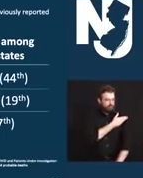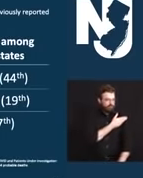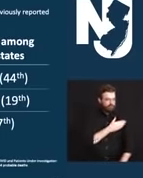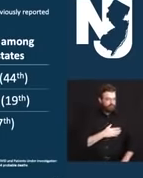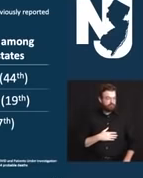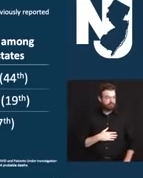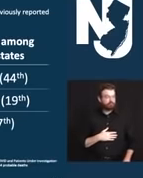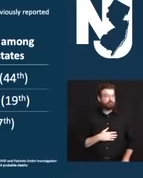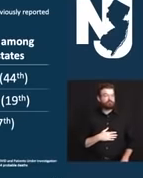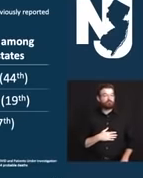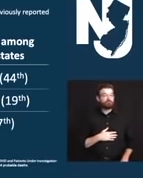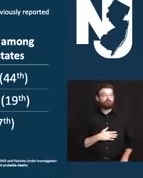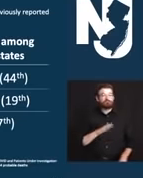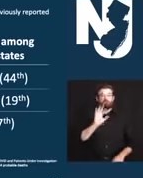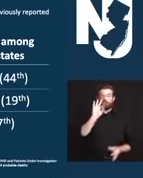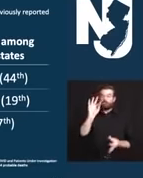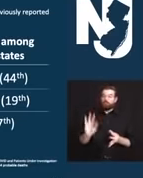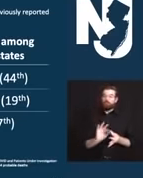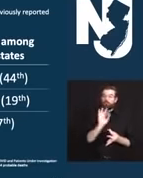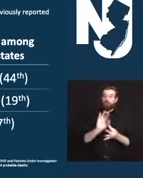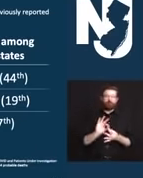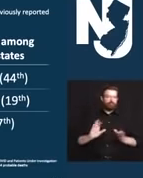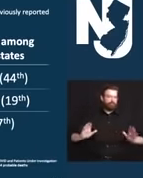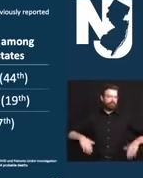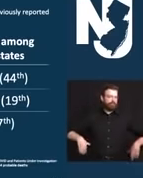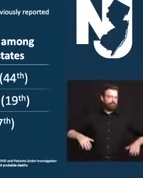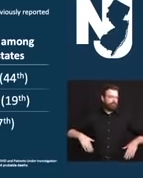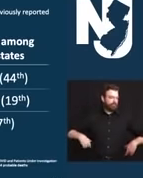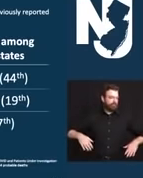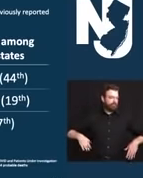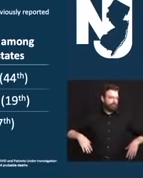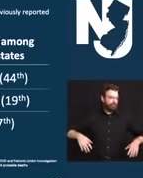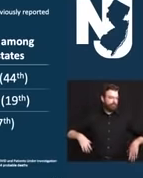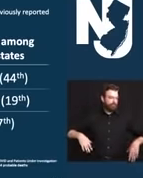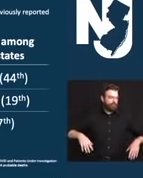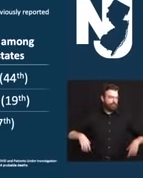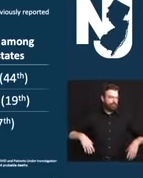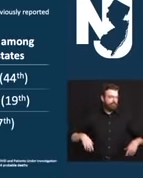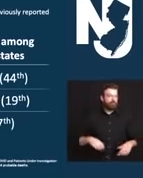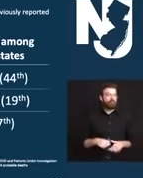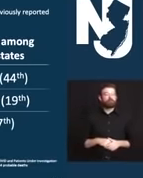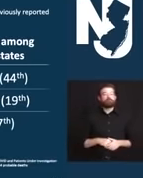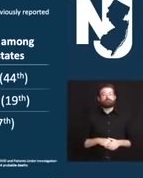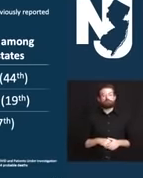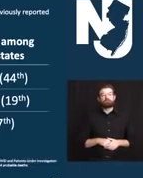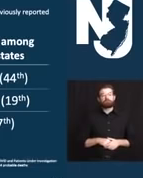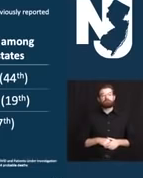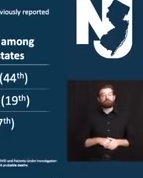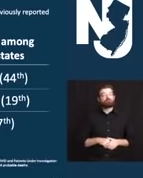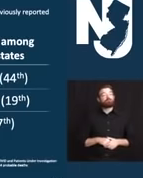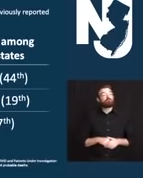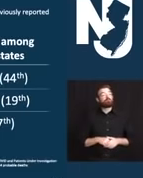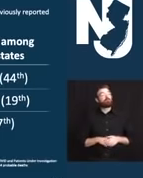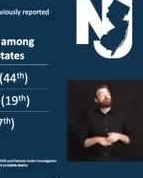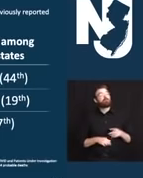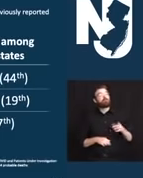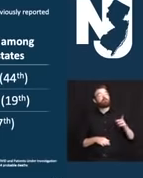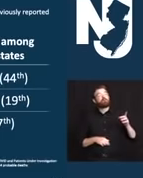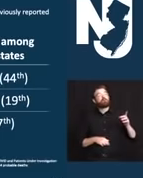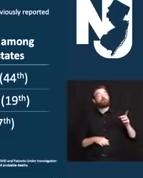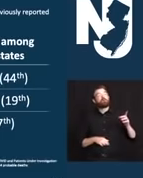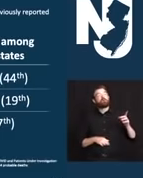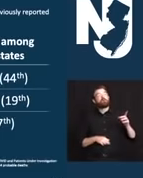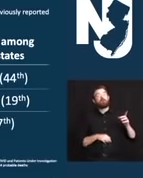in all areas, including fatalities. Again, as we've mentioned before, just because our hospitals continue to see their standing